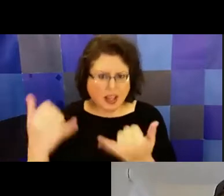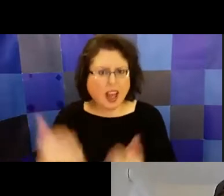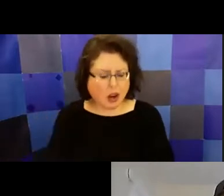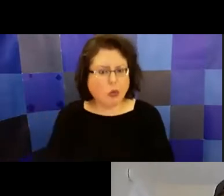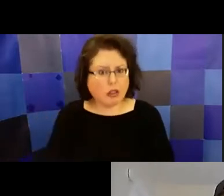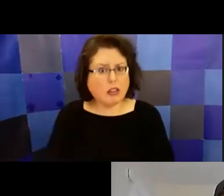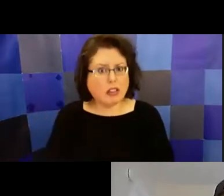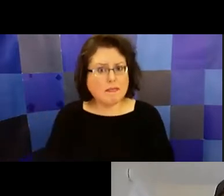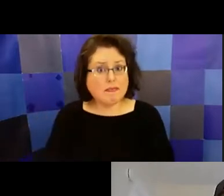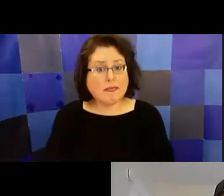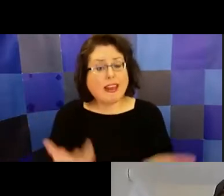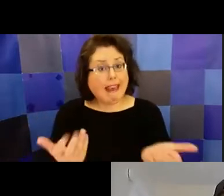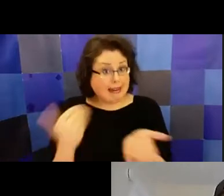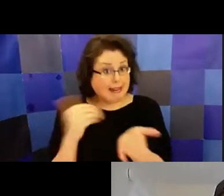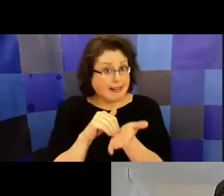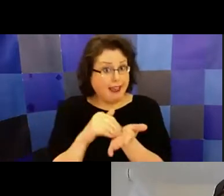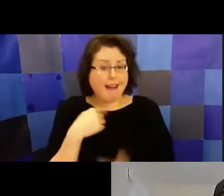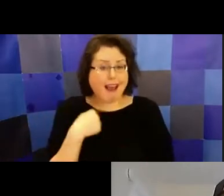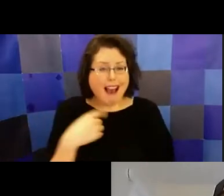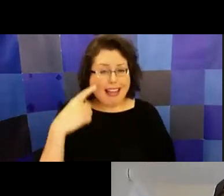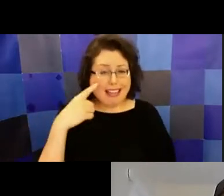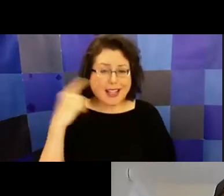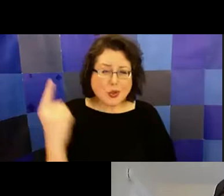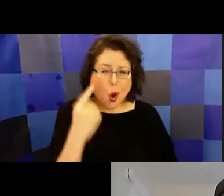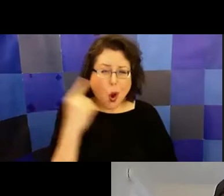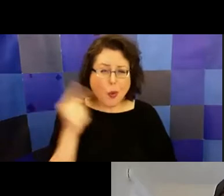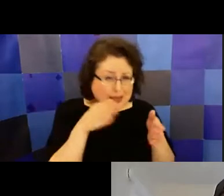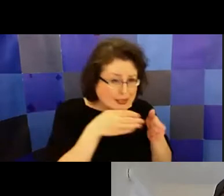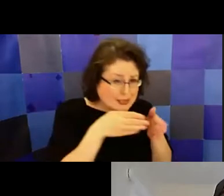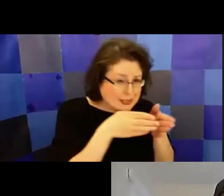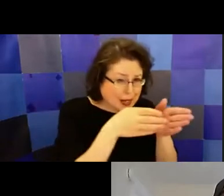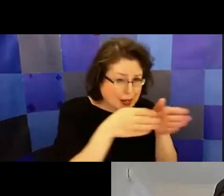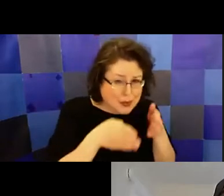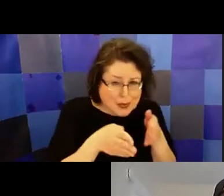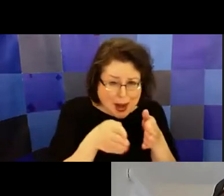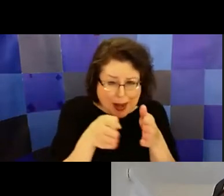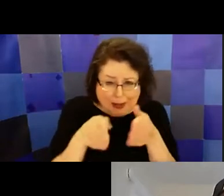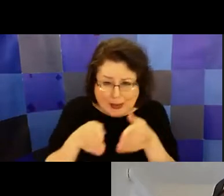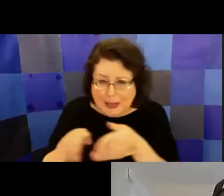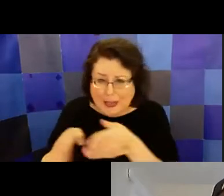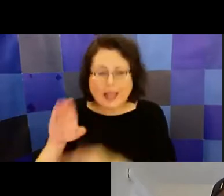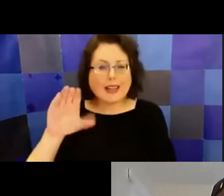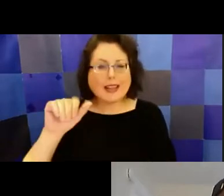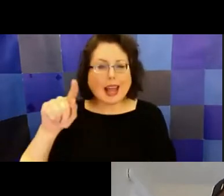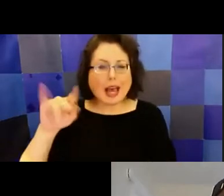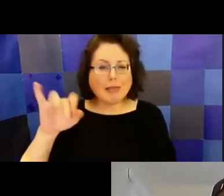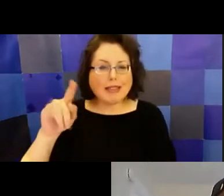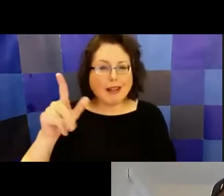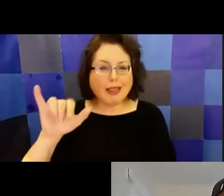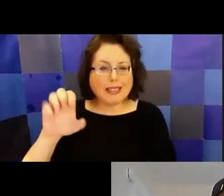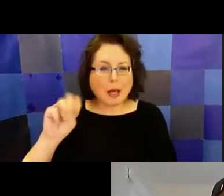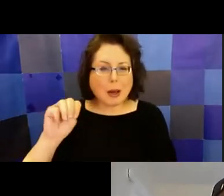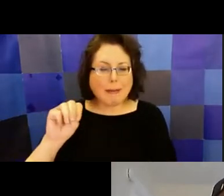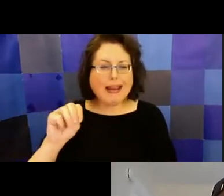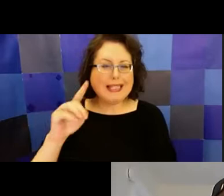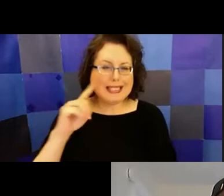And you know, again, I think that there's always narrow ways in which, you know, capitalism encourages us to see these as kind of individual